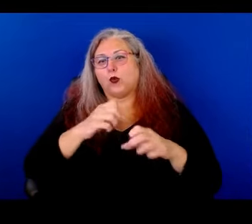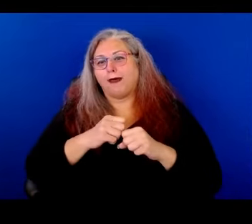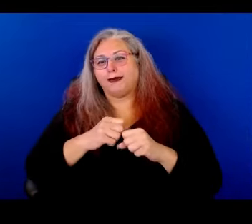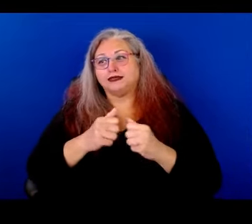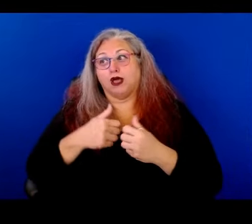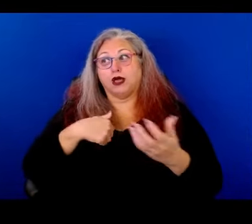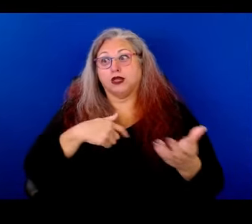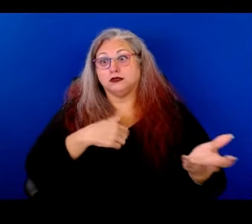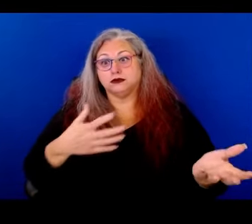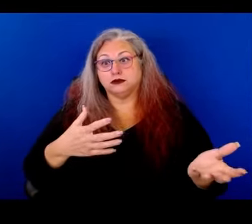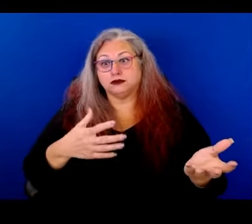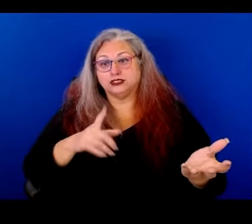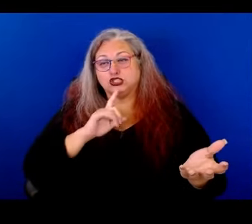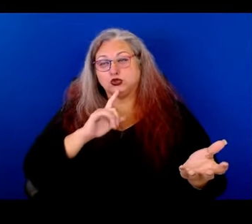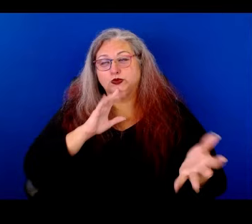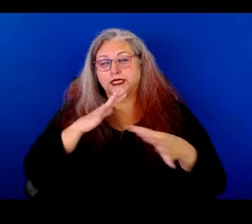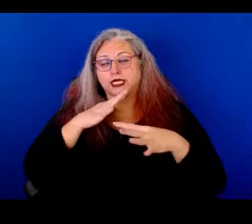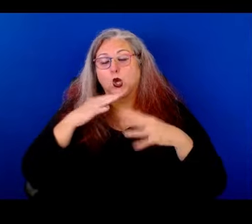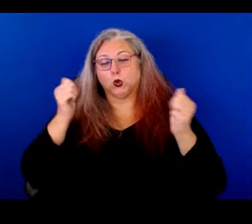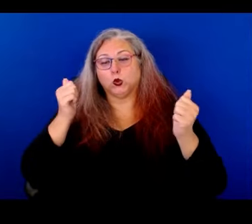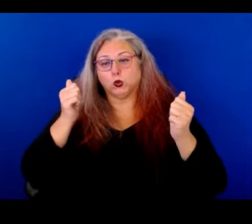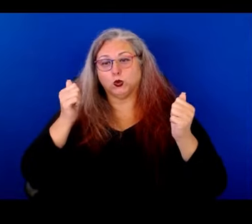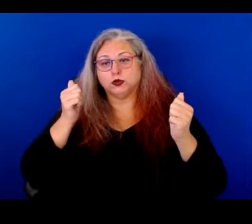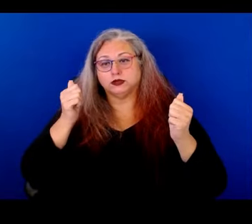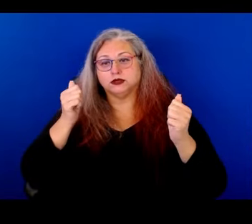weapons on us? It's really getting old.